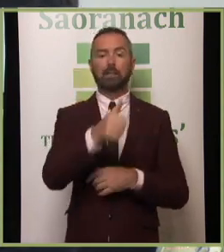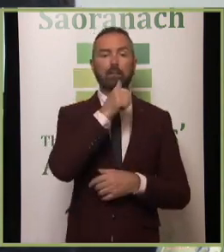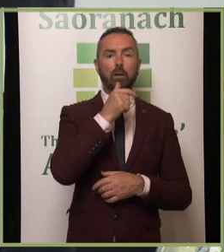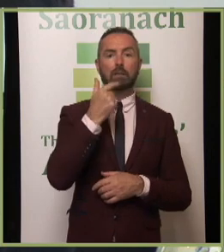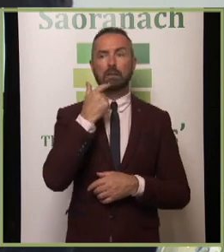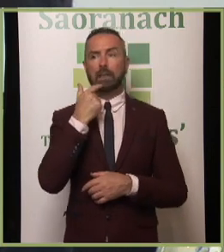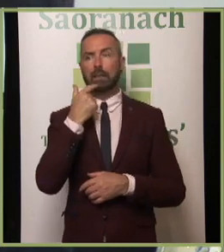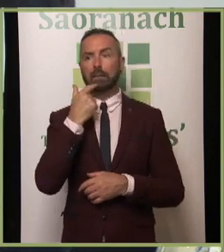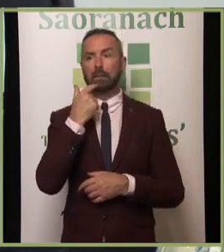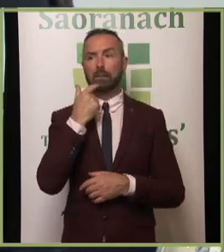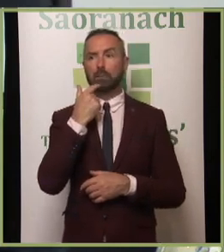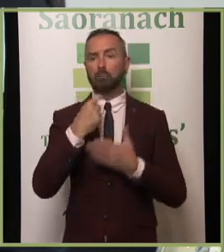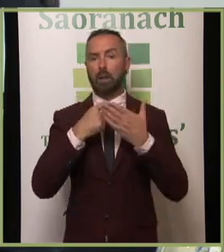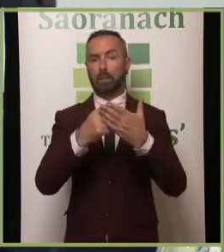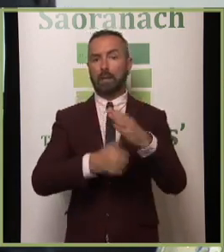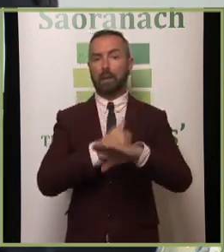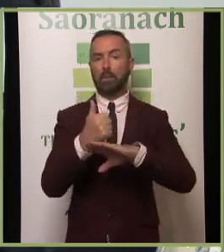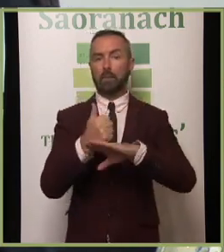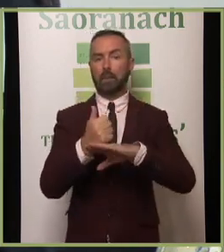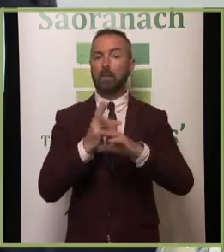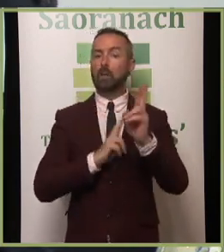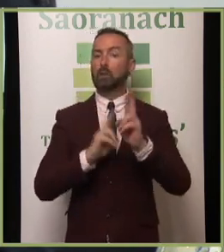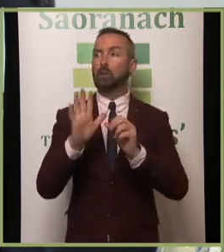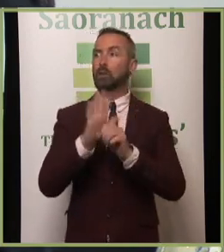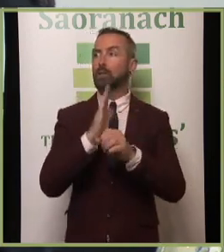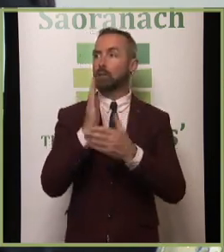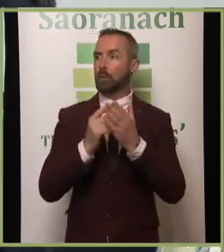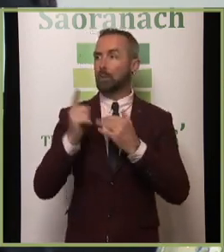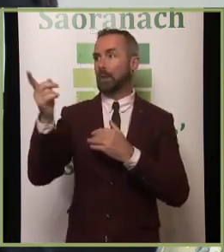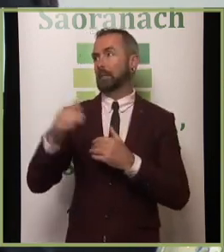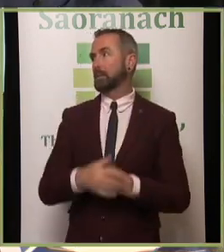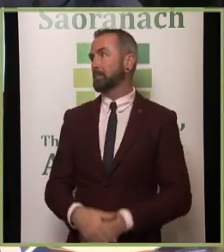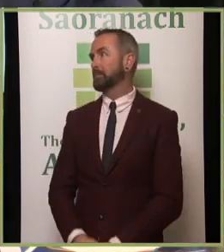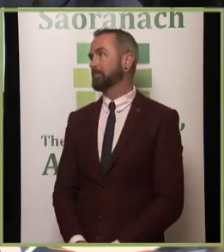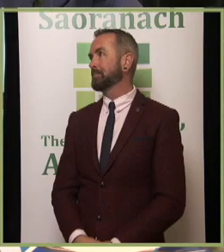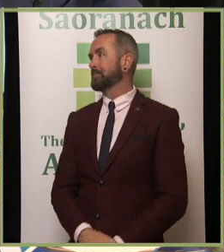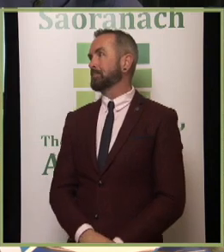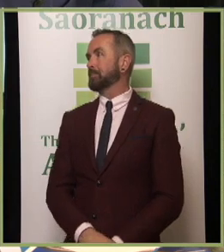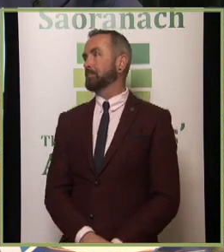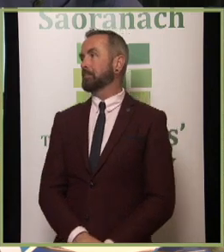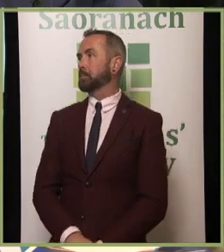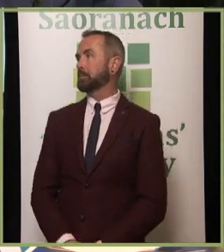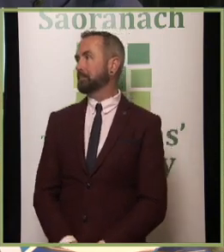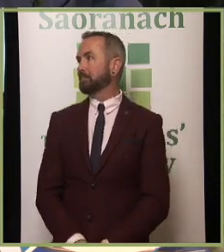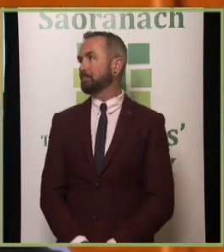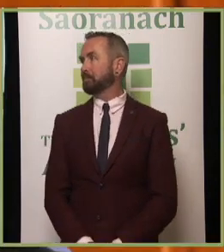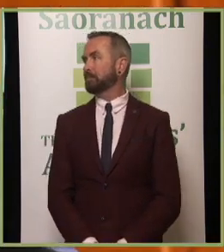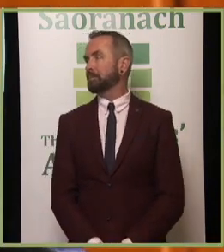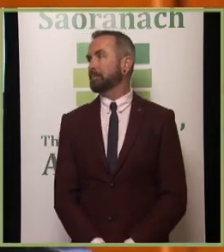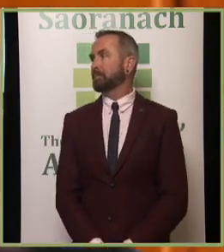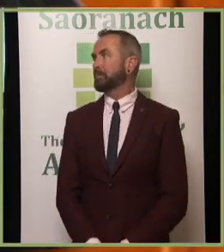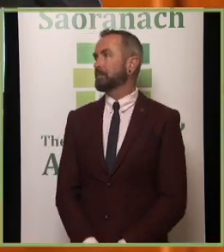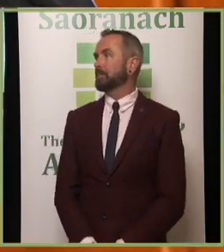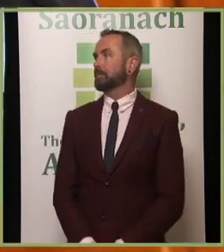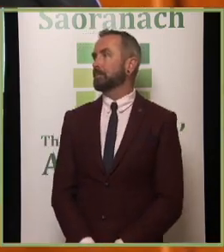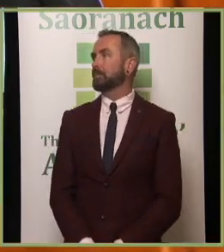are implemented, it should hopefully cover some of that new entity and the worries.